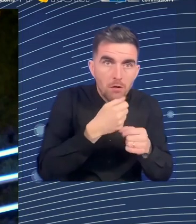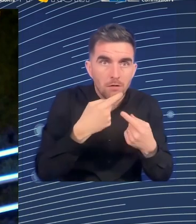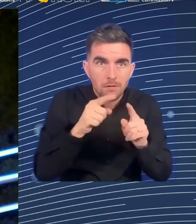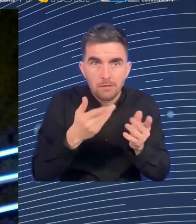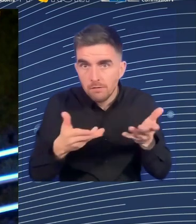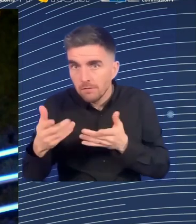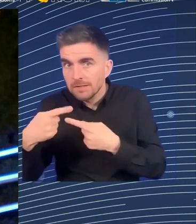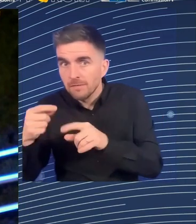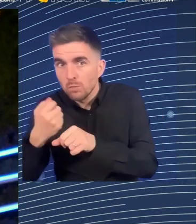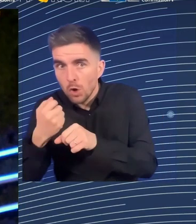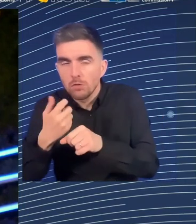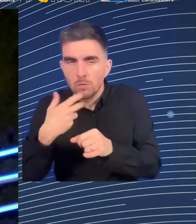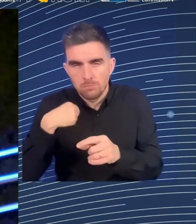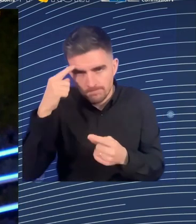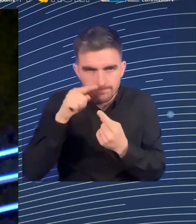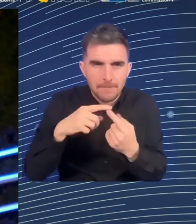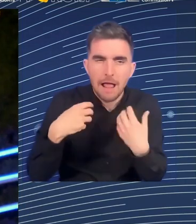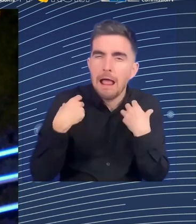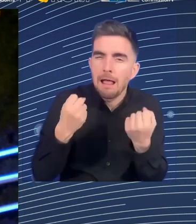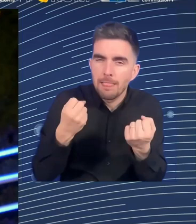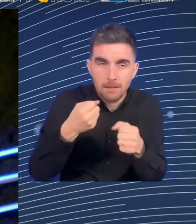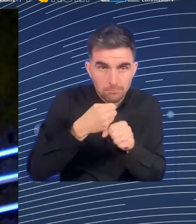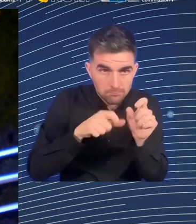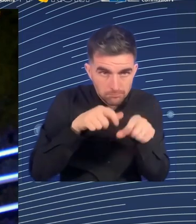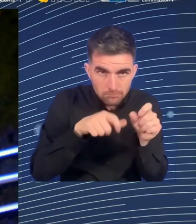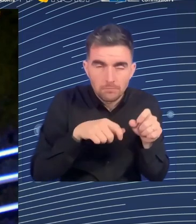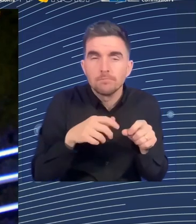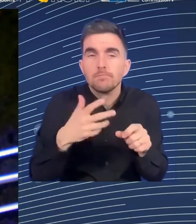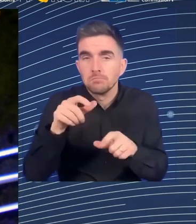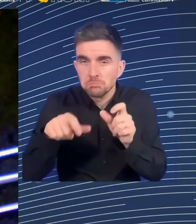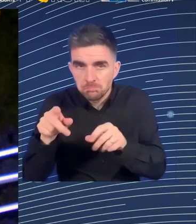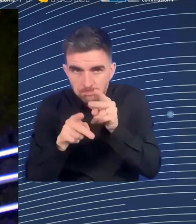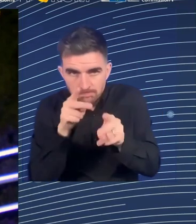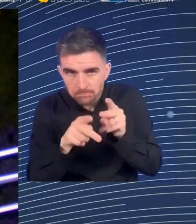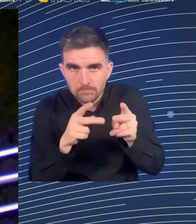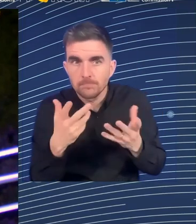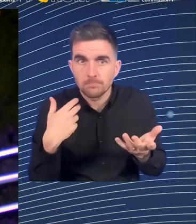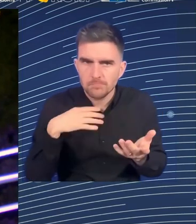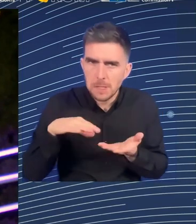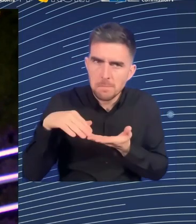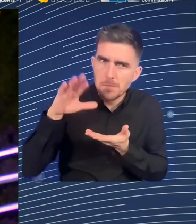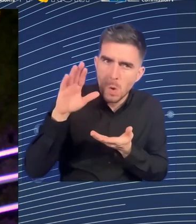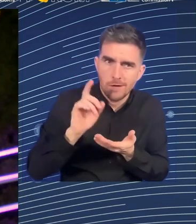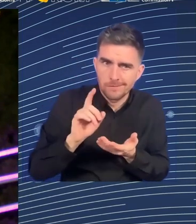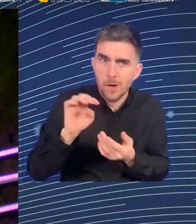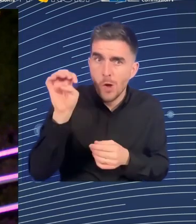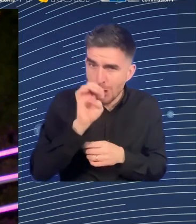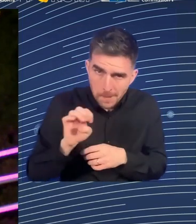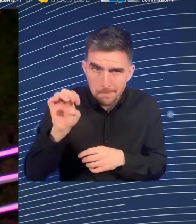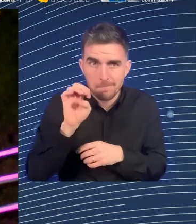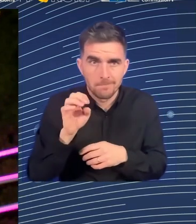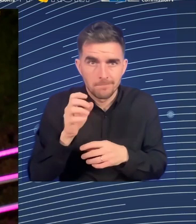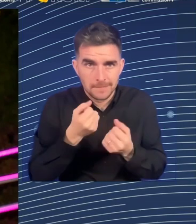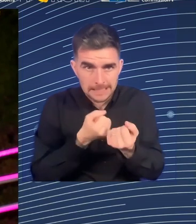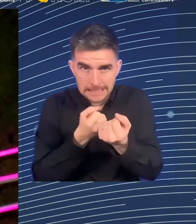age structure, so we need to replace many of them. But think about health professionals. They require a lot of time